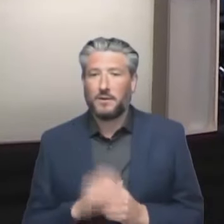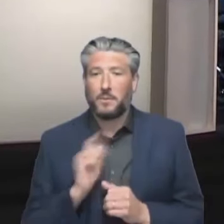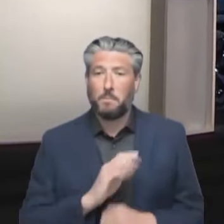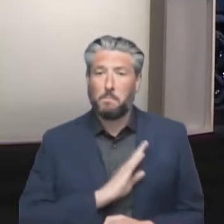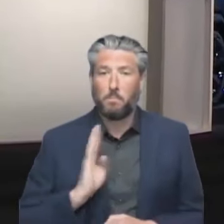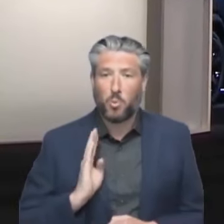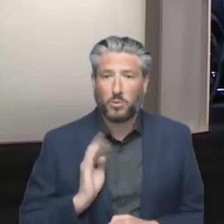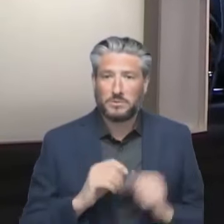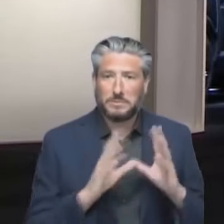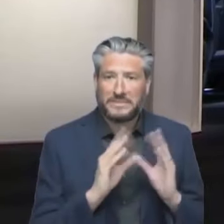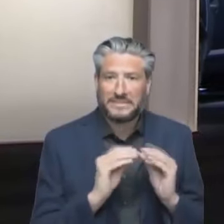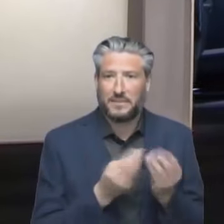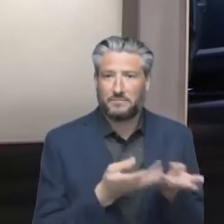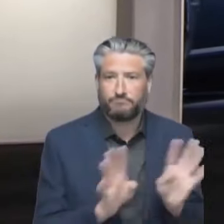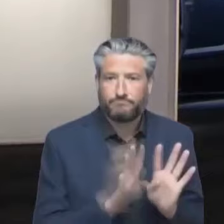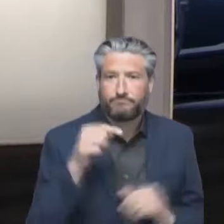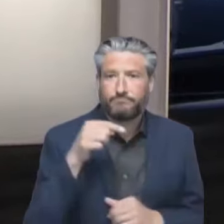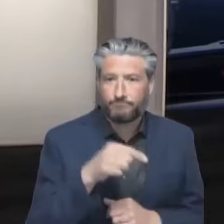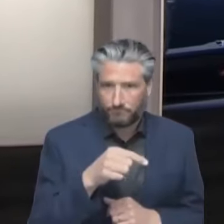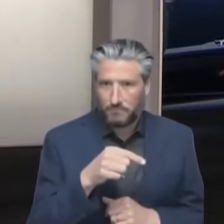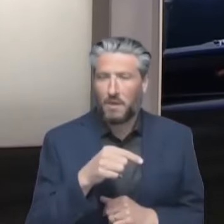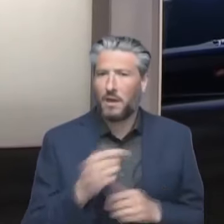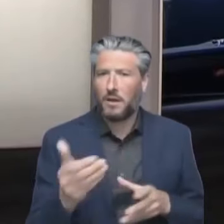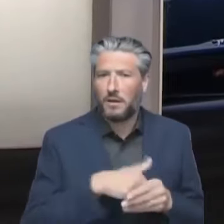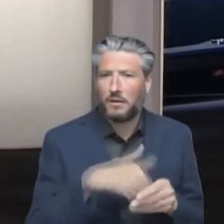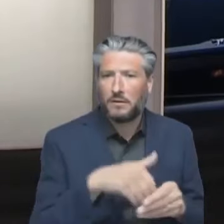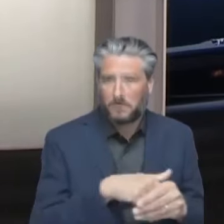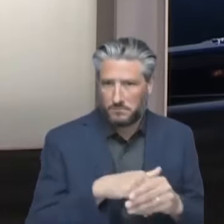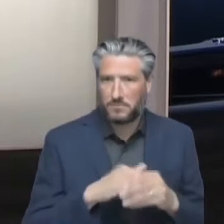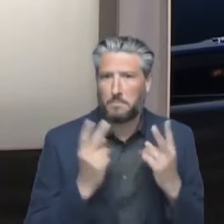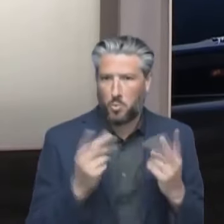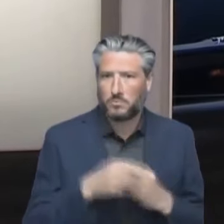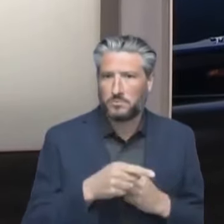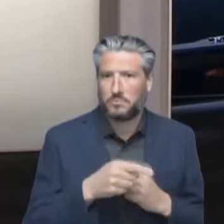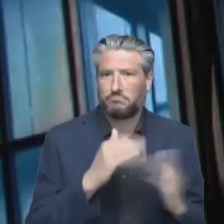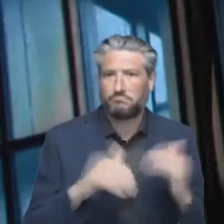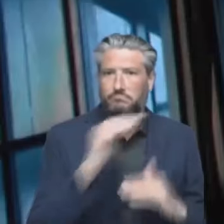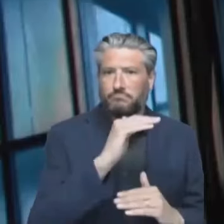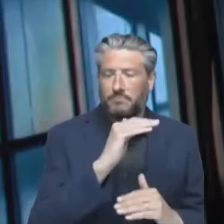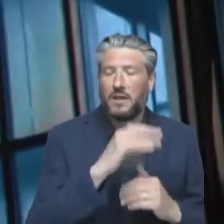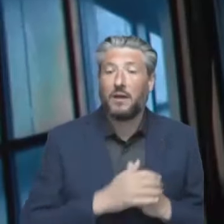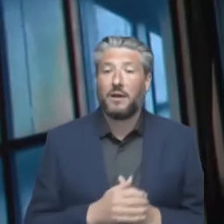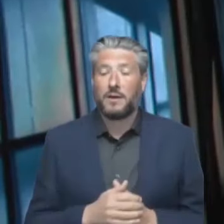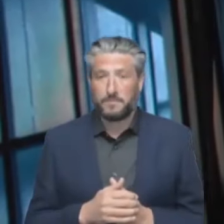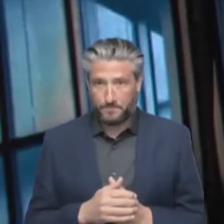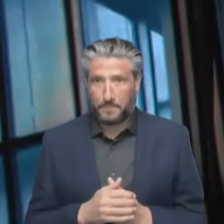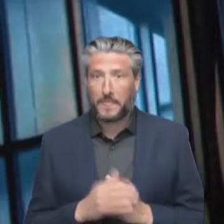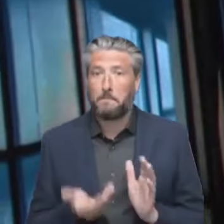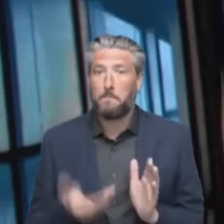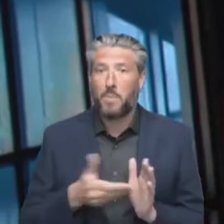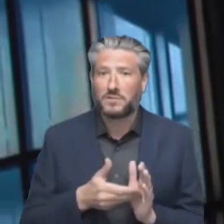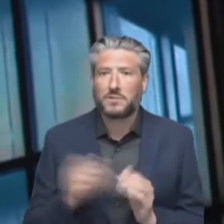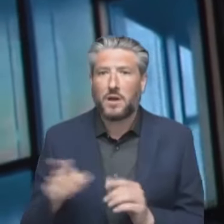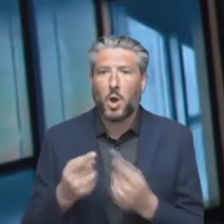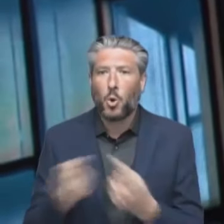takes precedence over the fixed part. In addition, the committee chairpersons and the lead director will receive